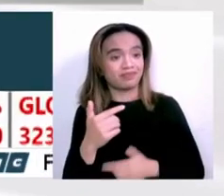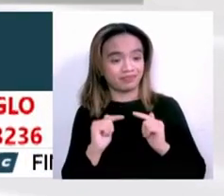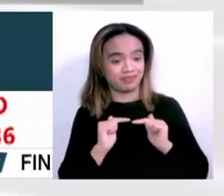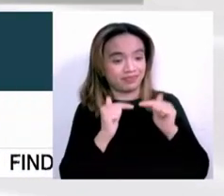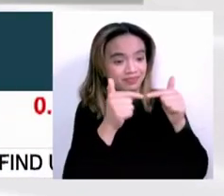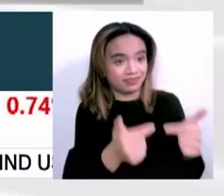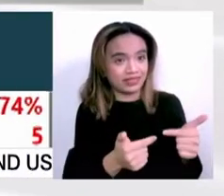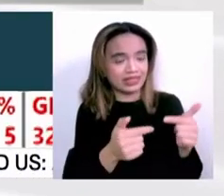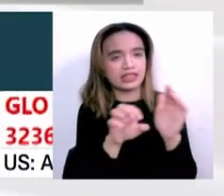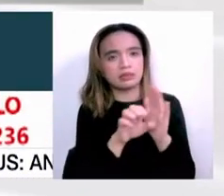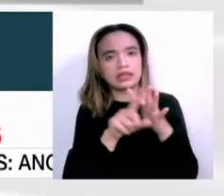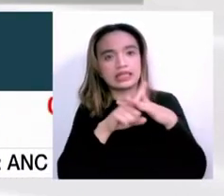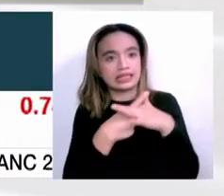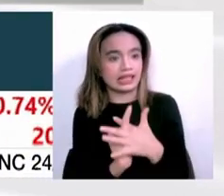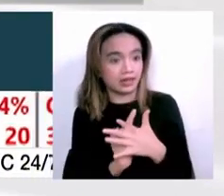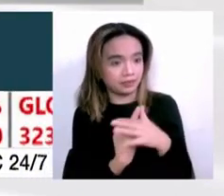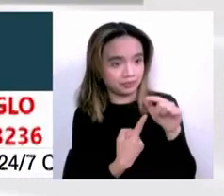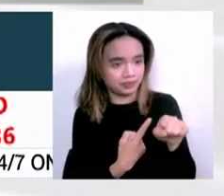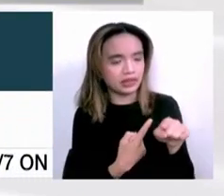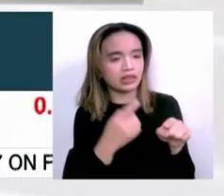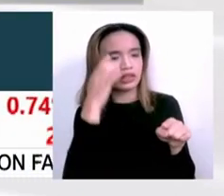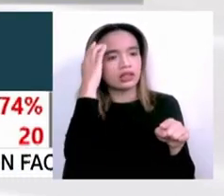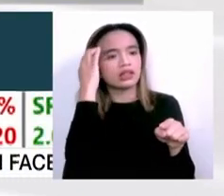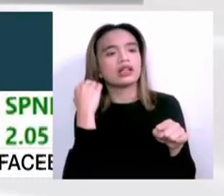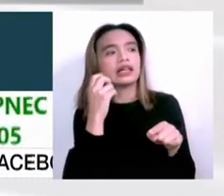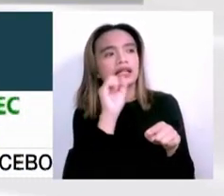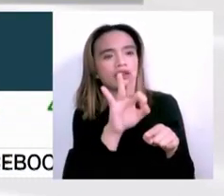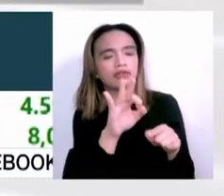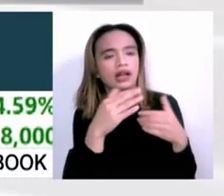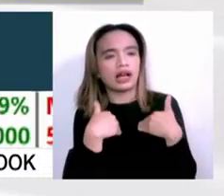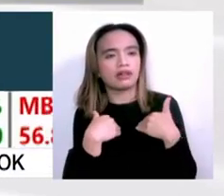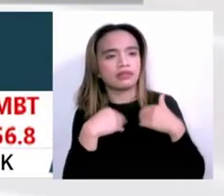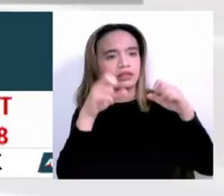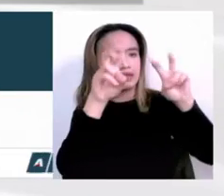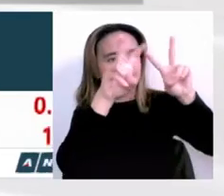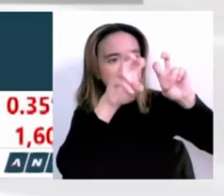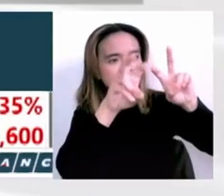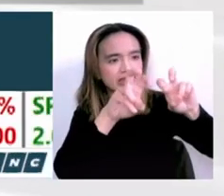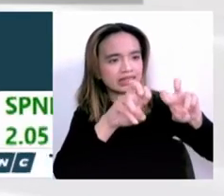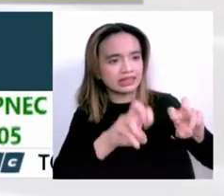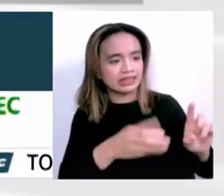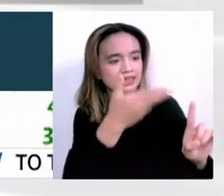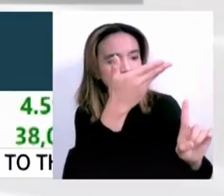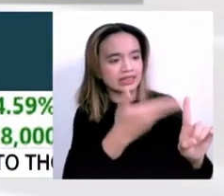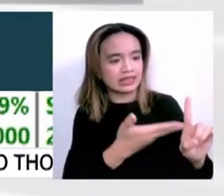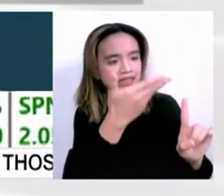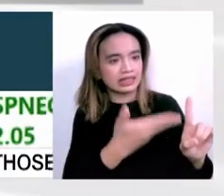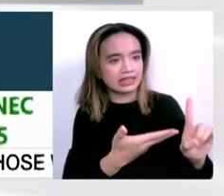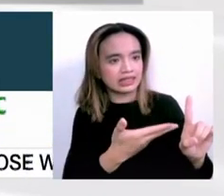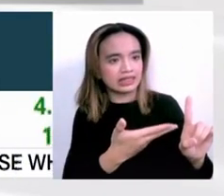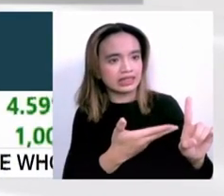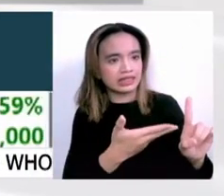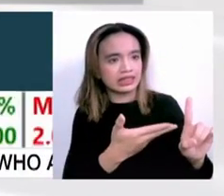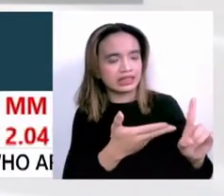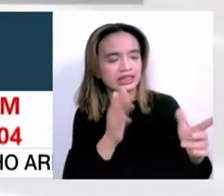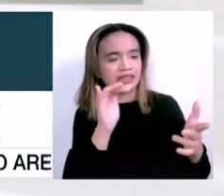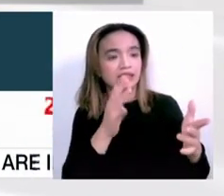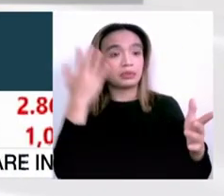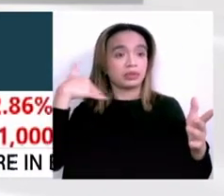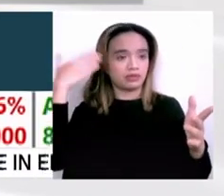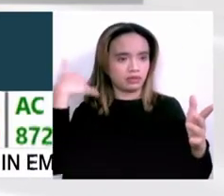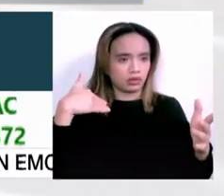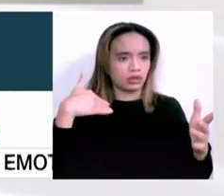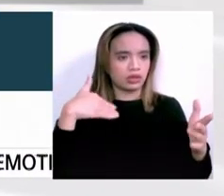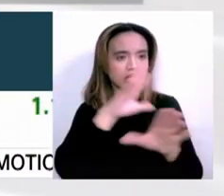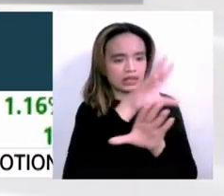ho kayo nagkumpisa. If you had conducted surveillance on someone with your kind of past, would you vote that person into